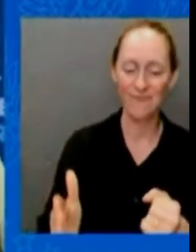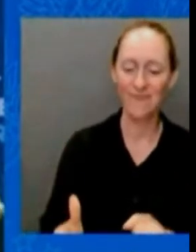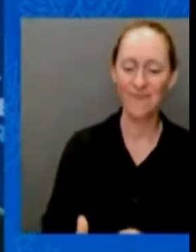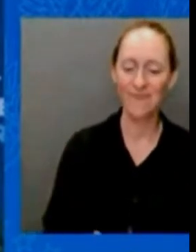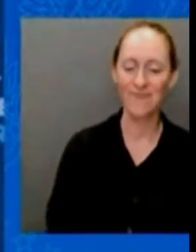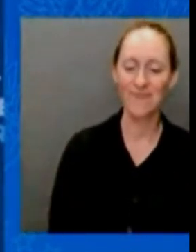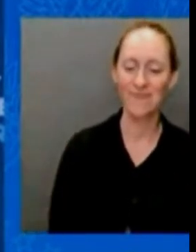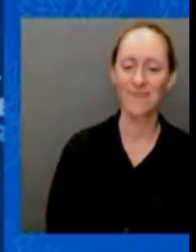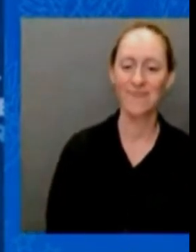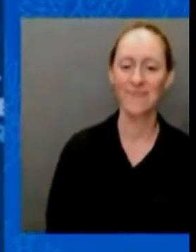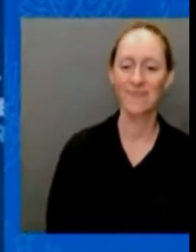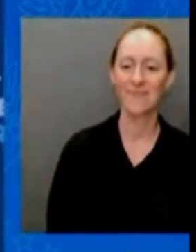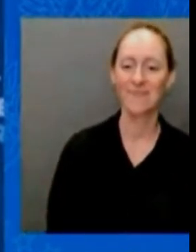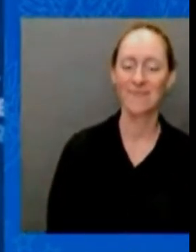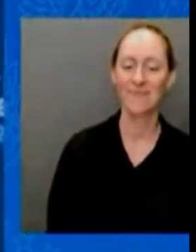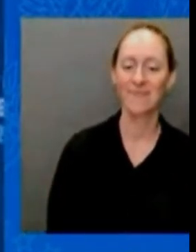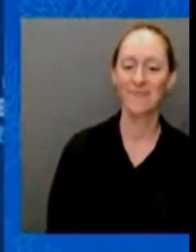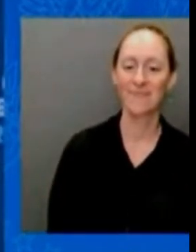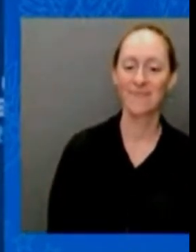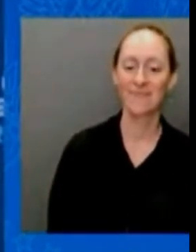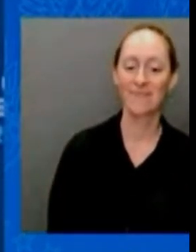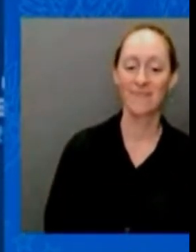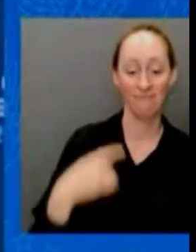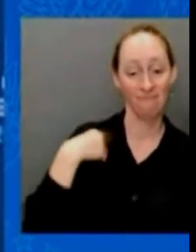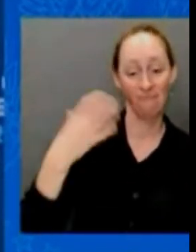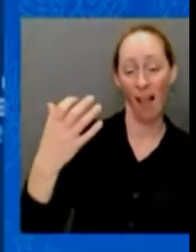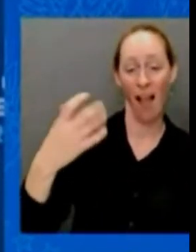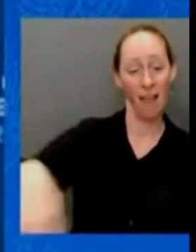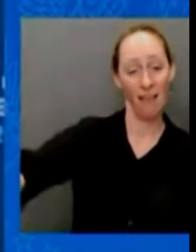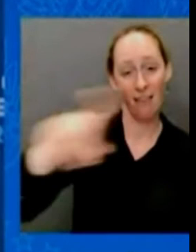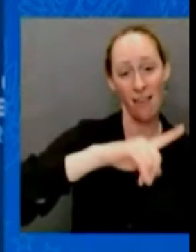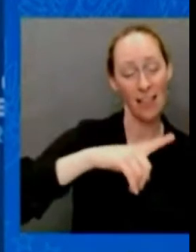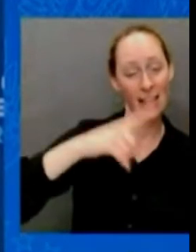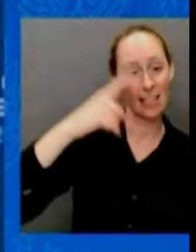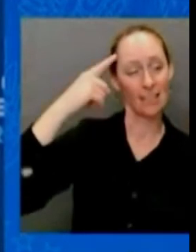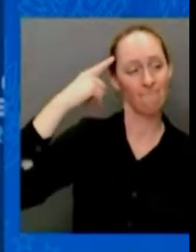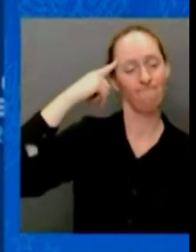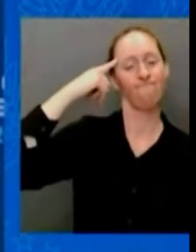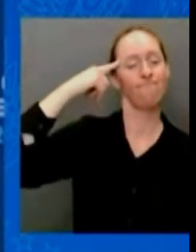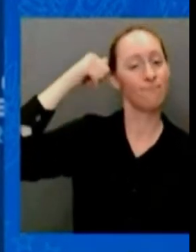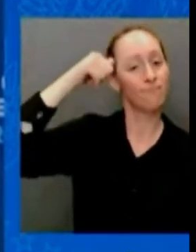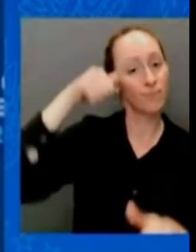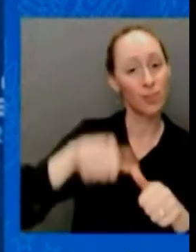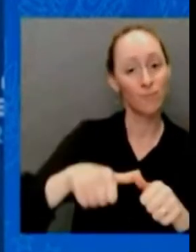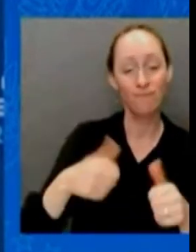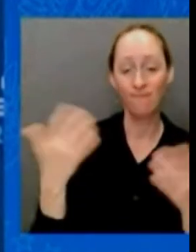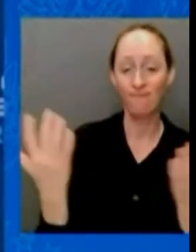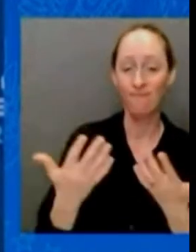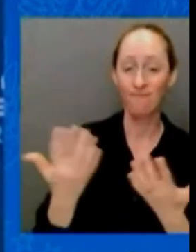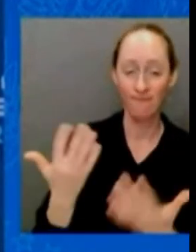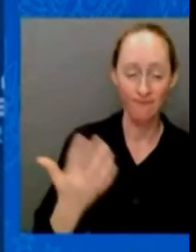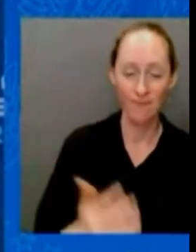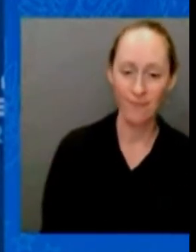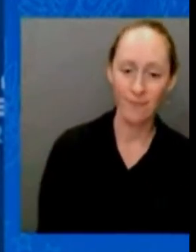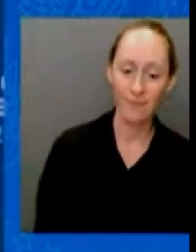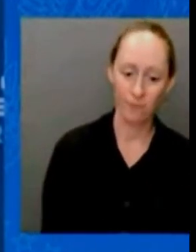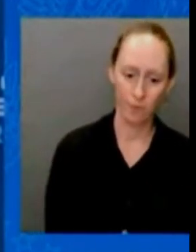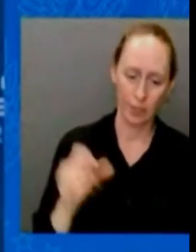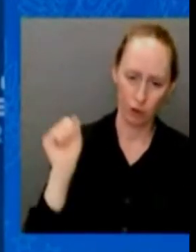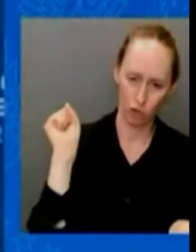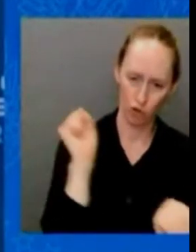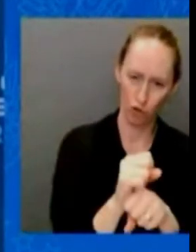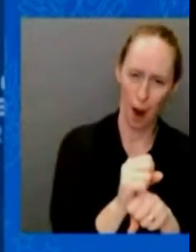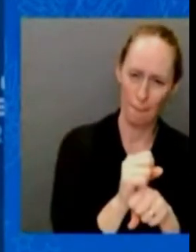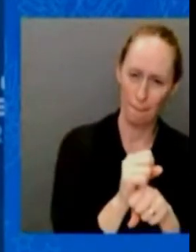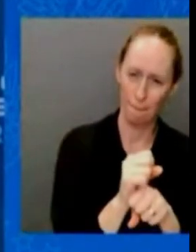remember is the jobs created making these chips and building these buildings is important. But guess